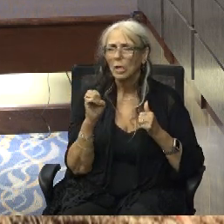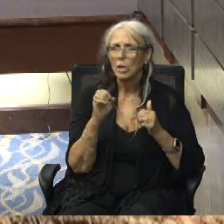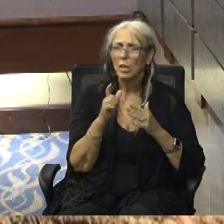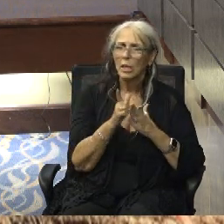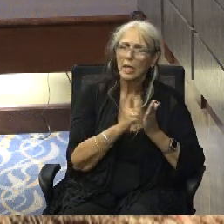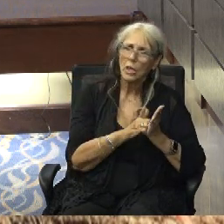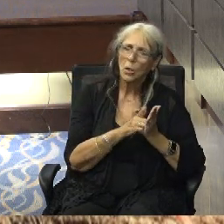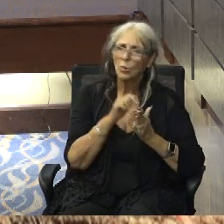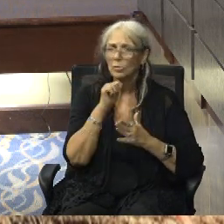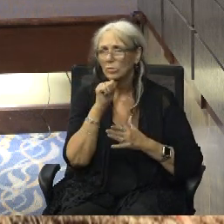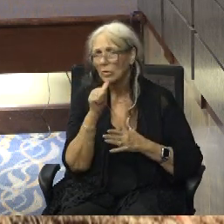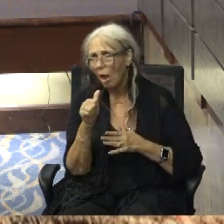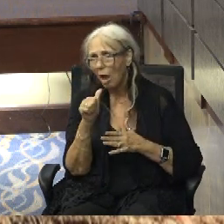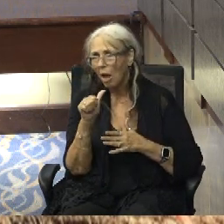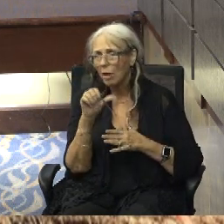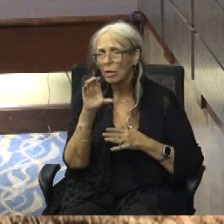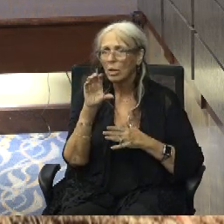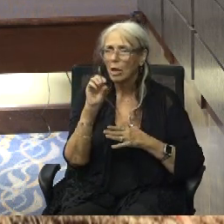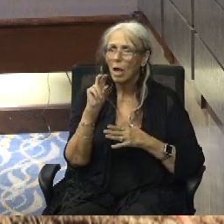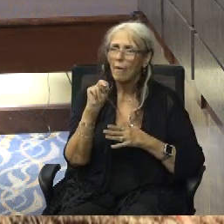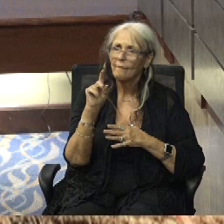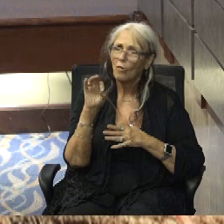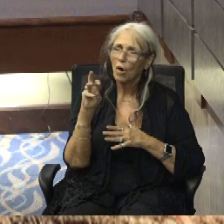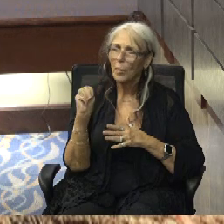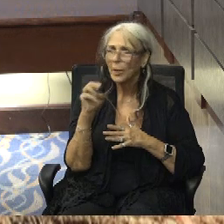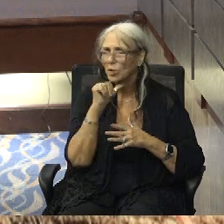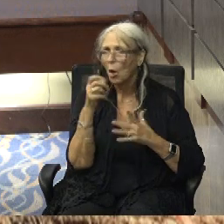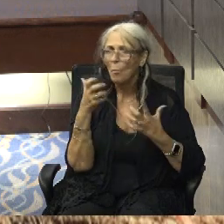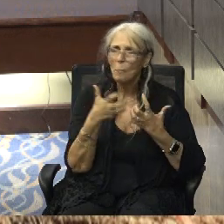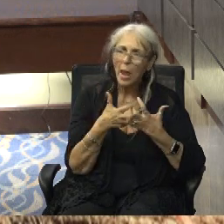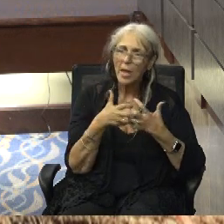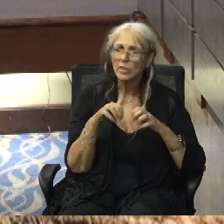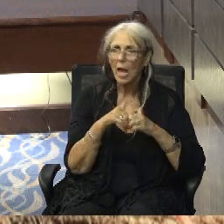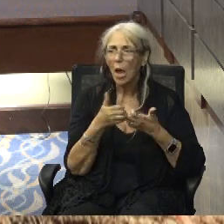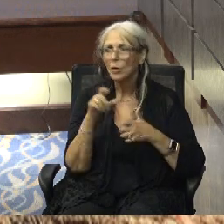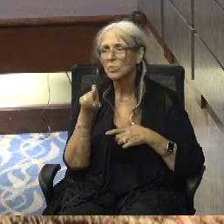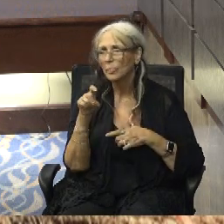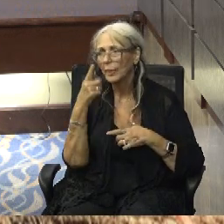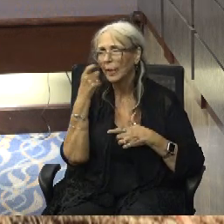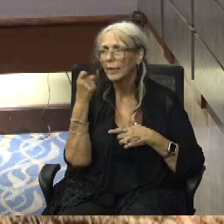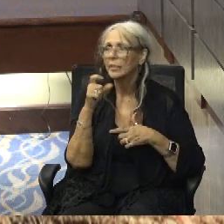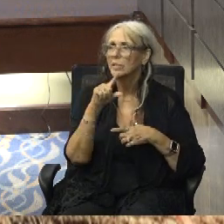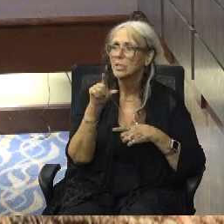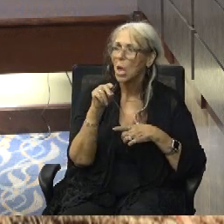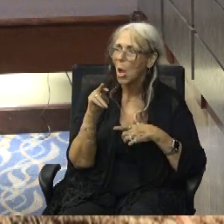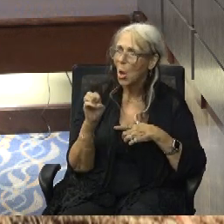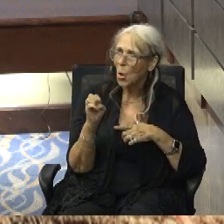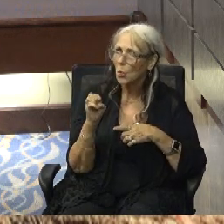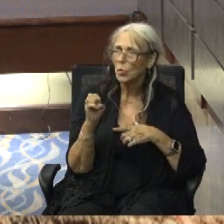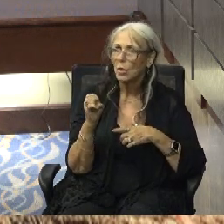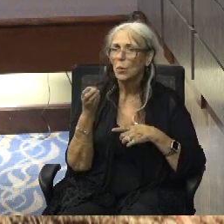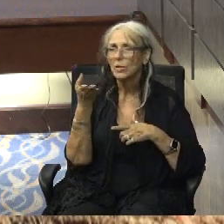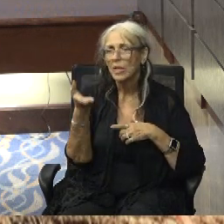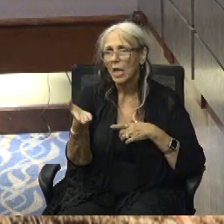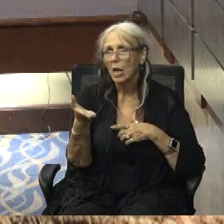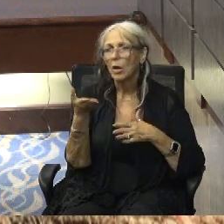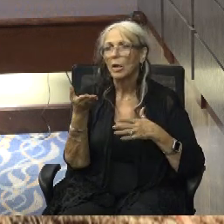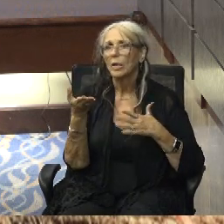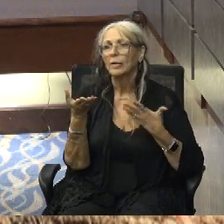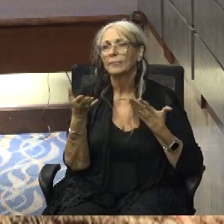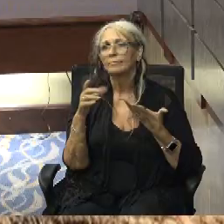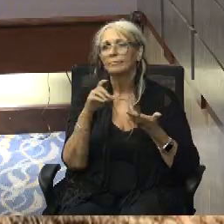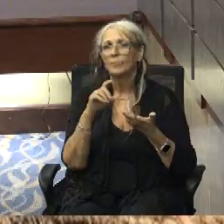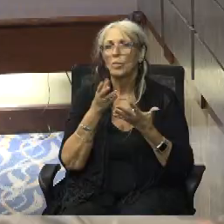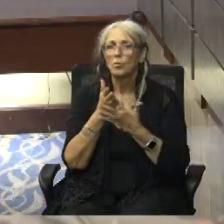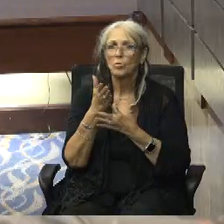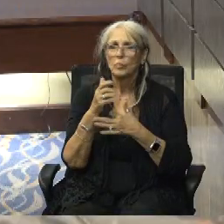non-conforming properties that they don't match how it should be because the zoning was laid on top of an existing Very use? similar, yes. Okay.